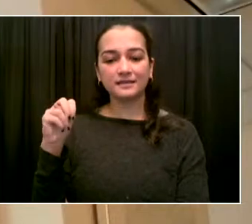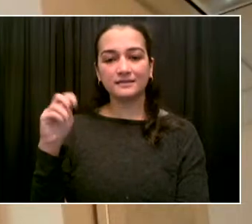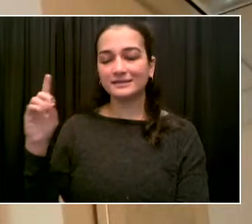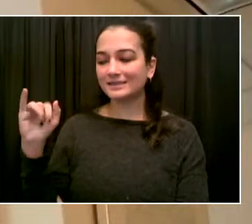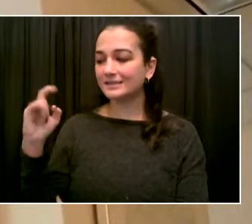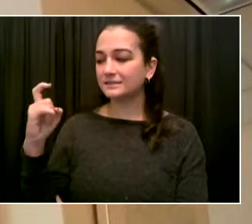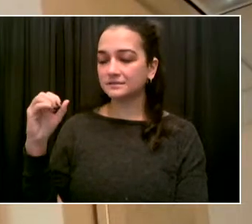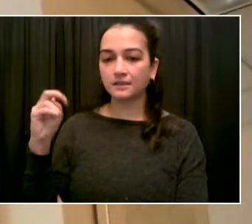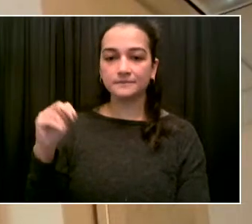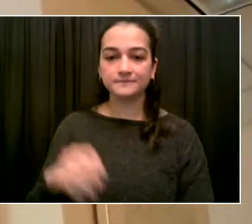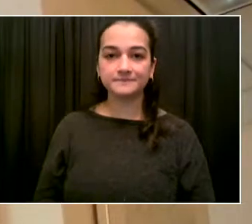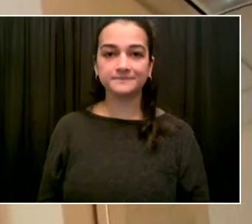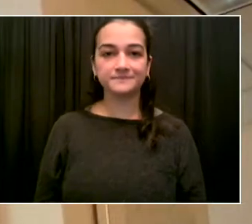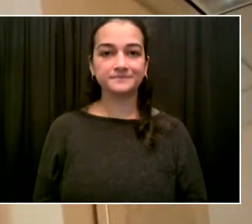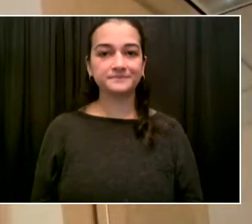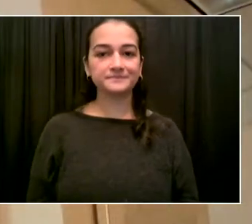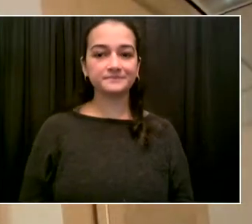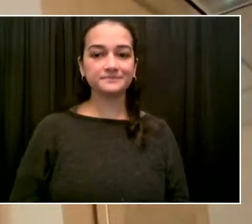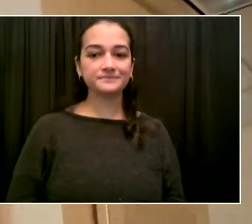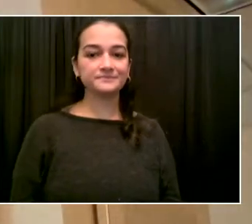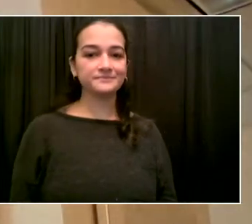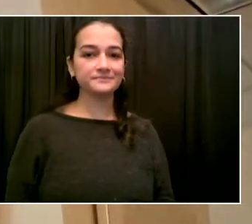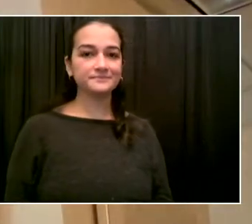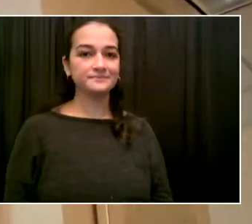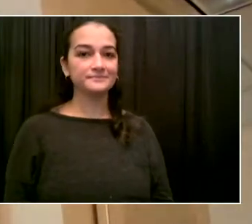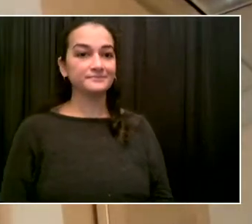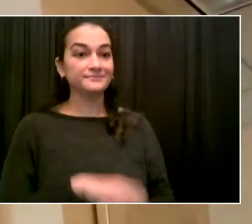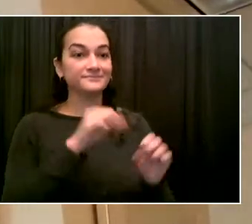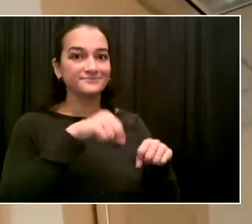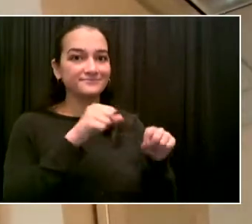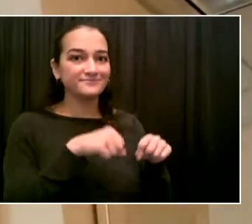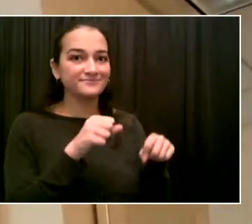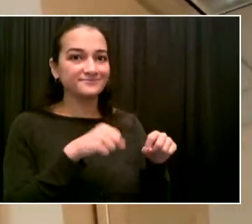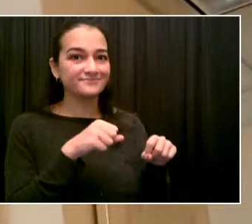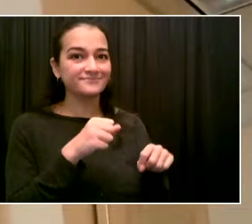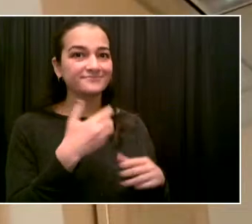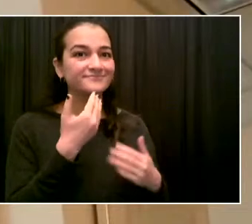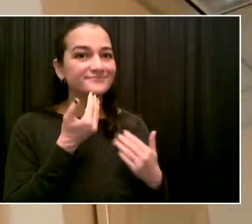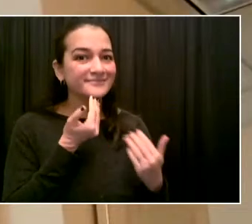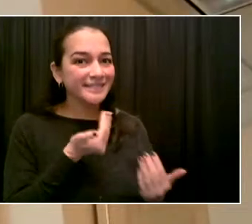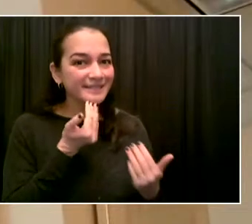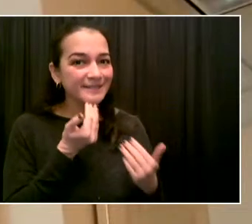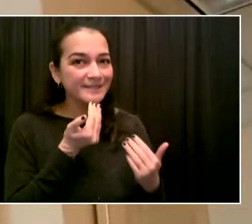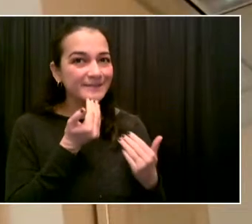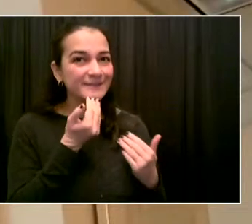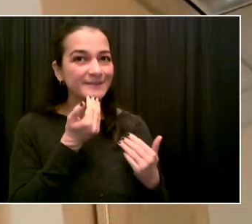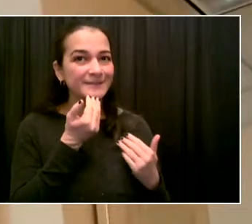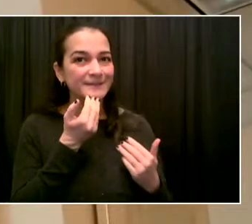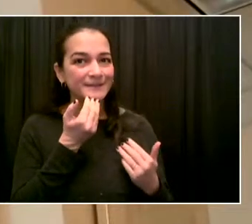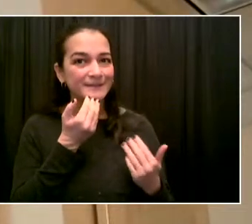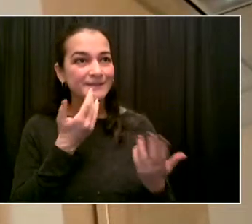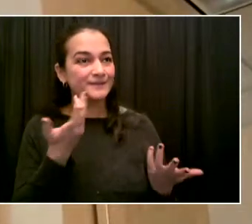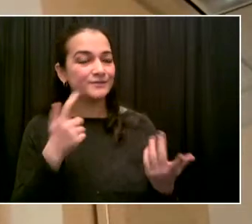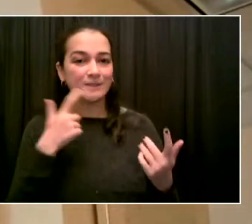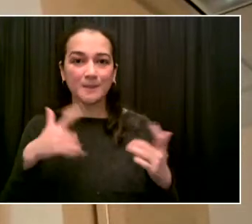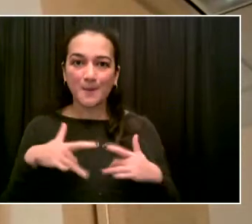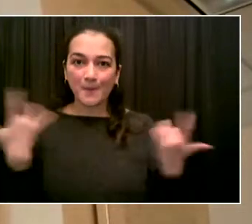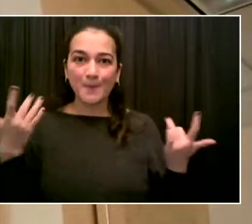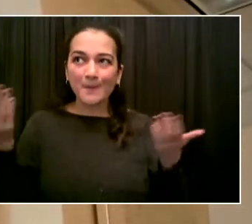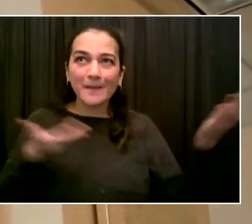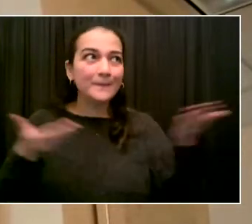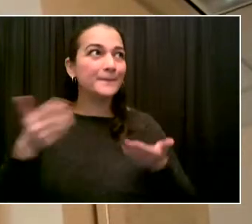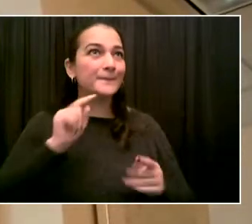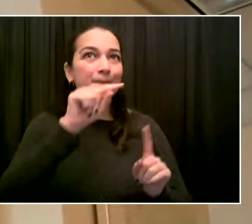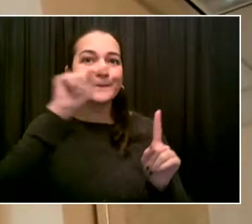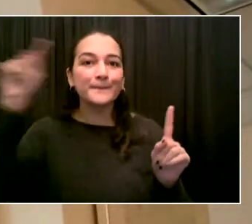truly momentous day for New York City as we welcome back our first international visitors into the city for leisure travel. And